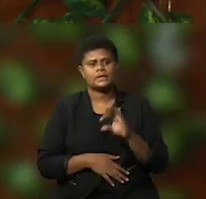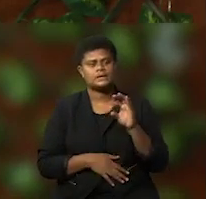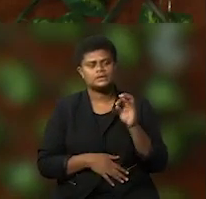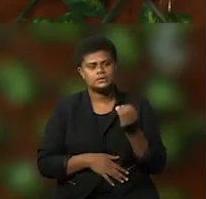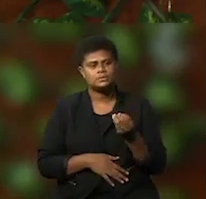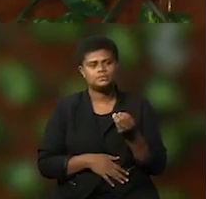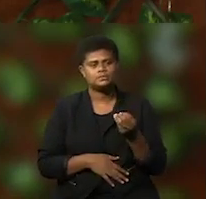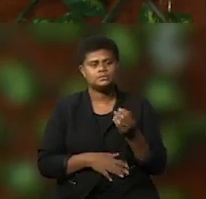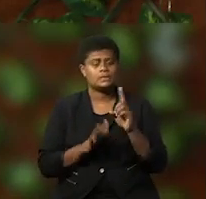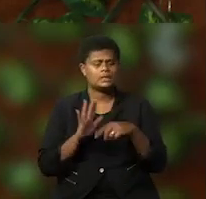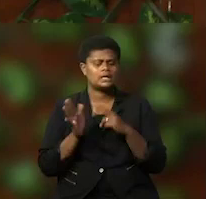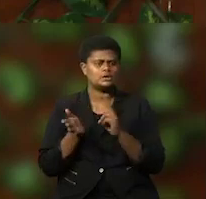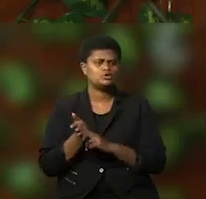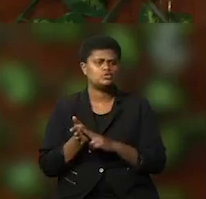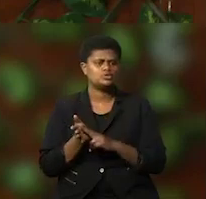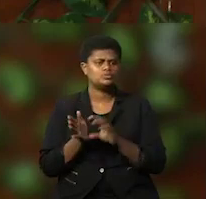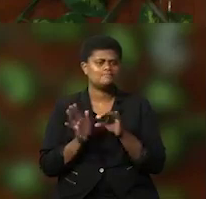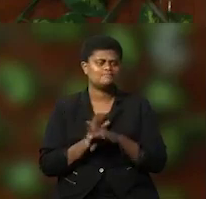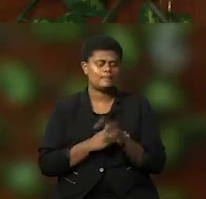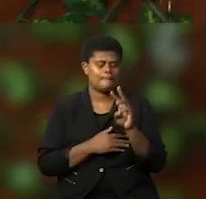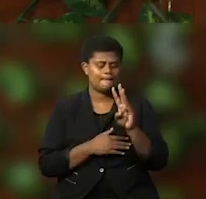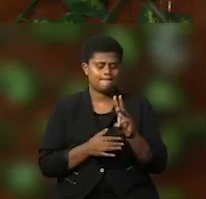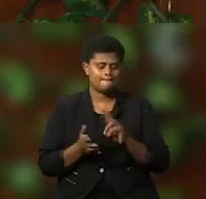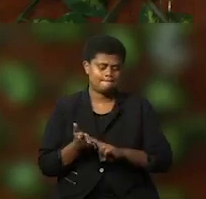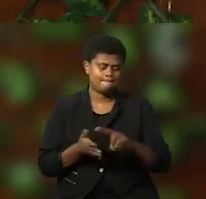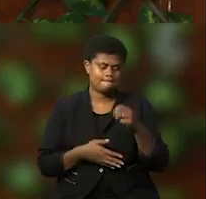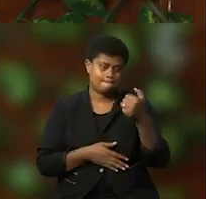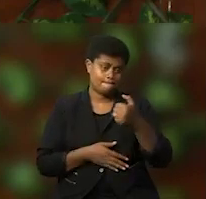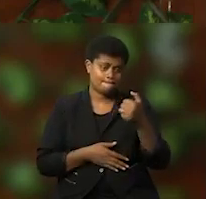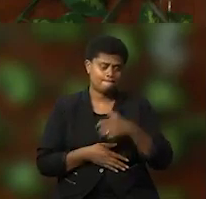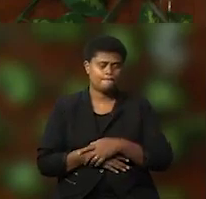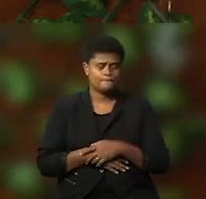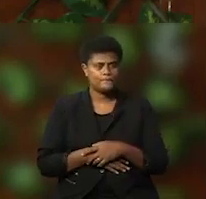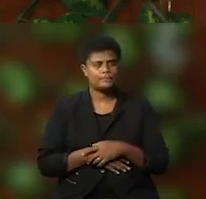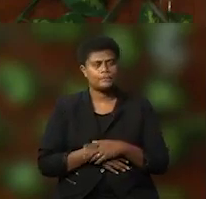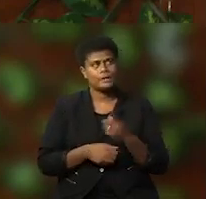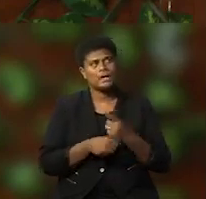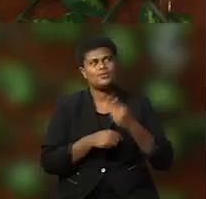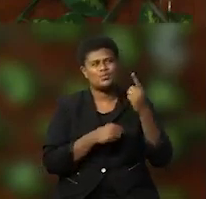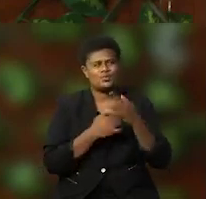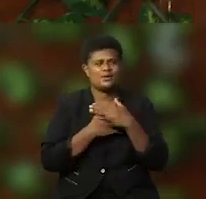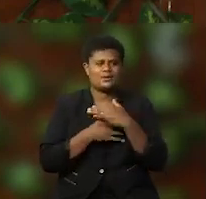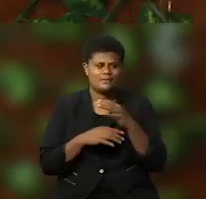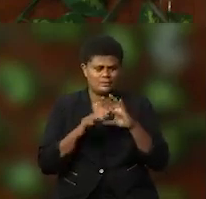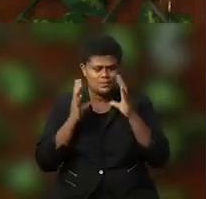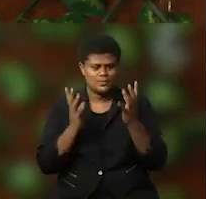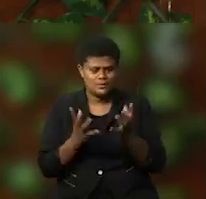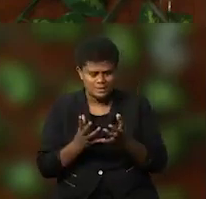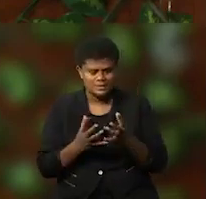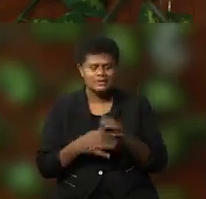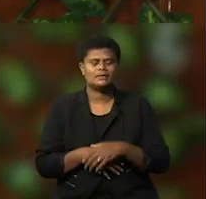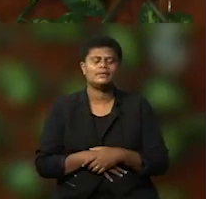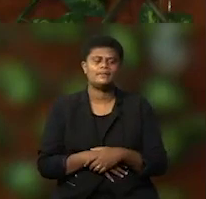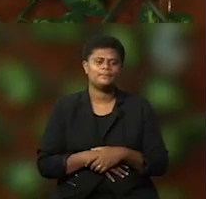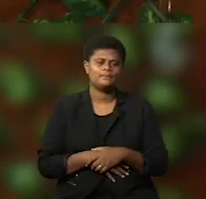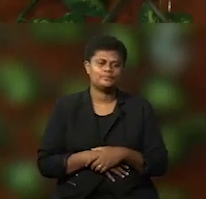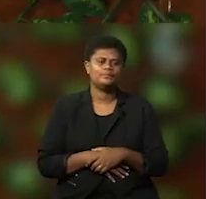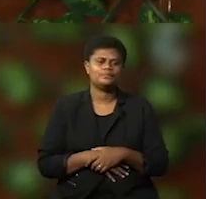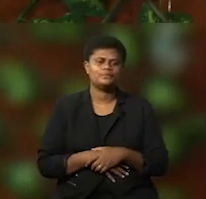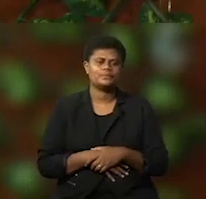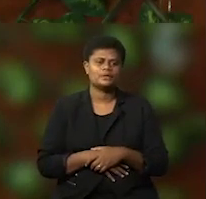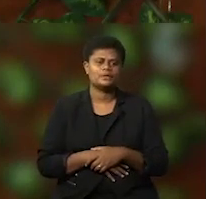whoever believes in him shall not perish but have an everlasting life. You know, Tala, even if a parent who has